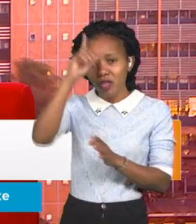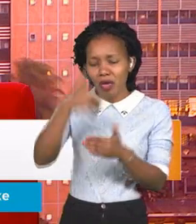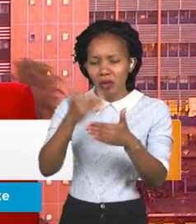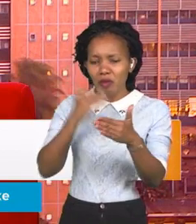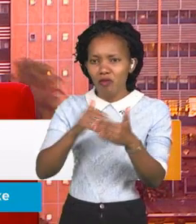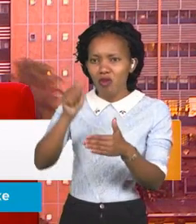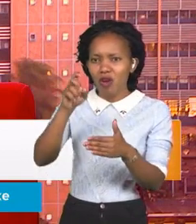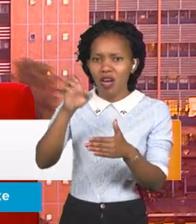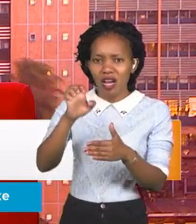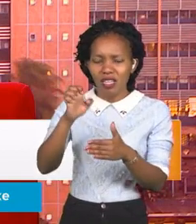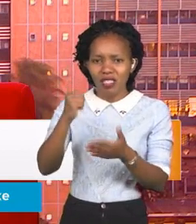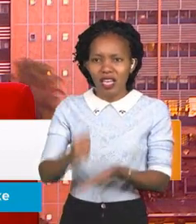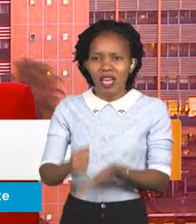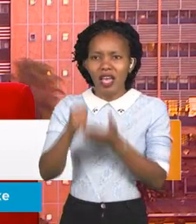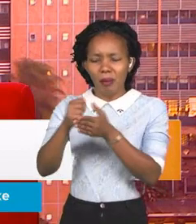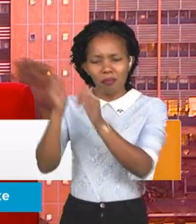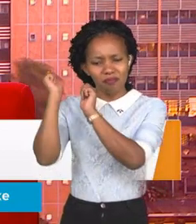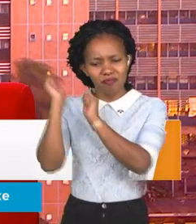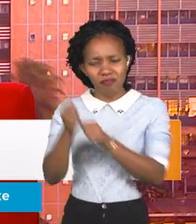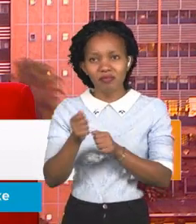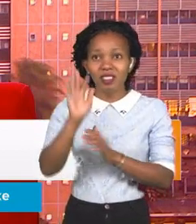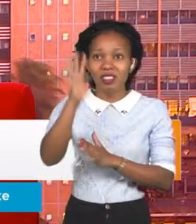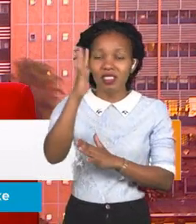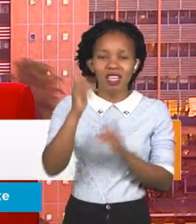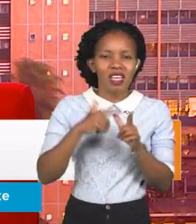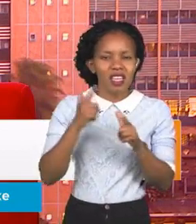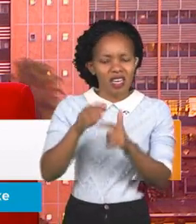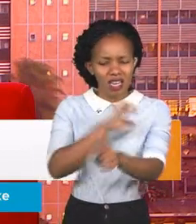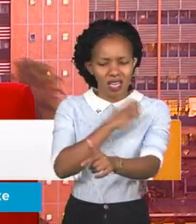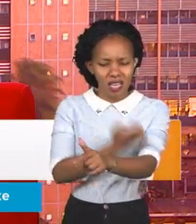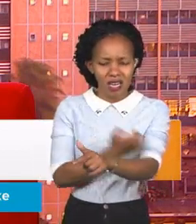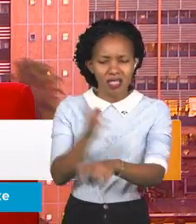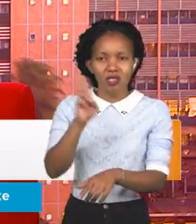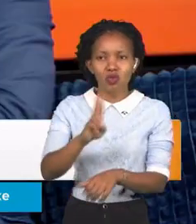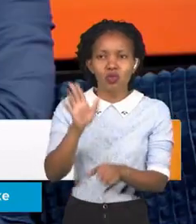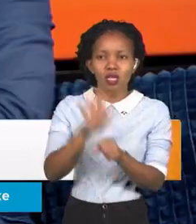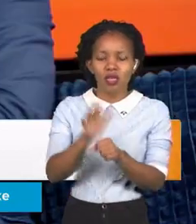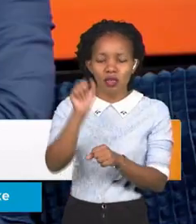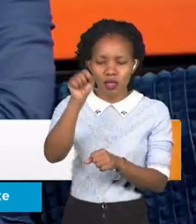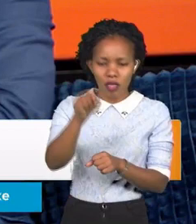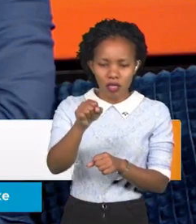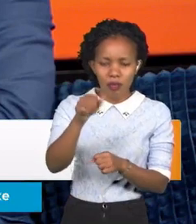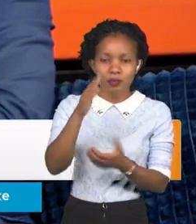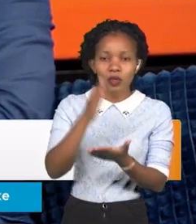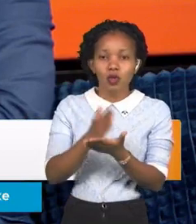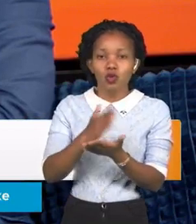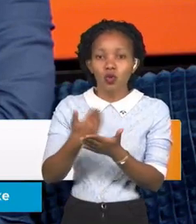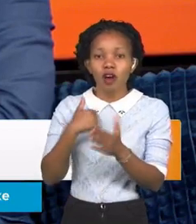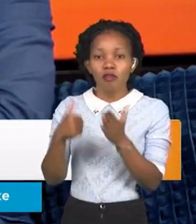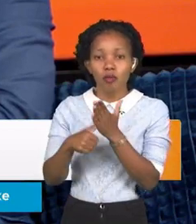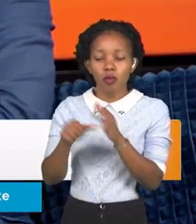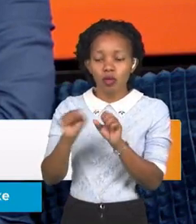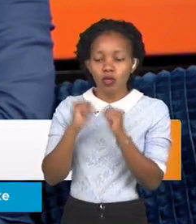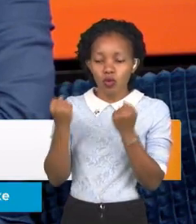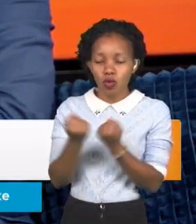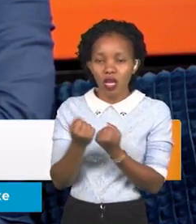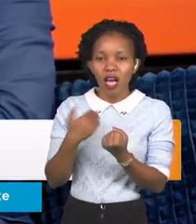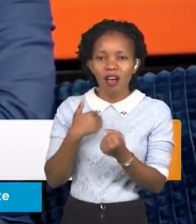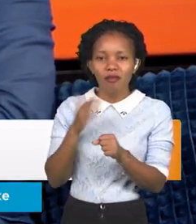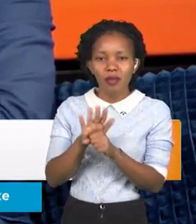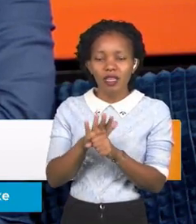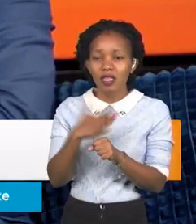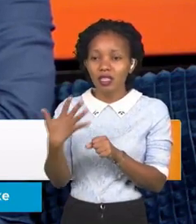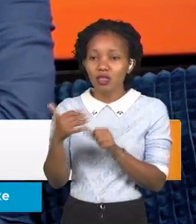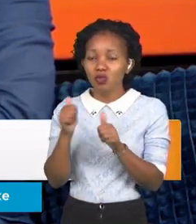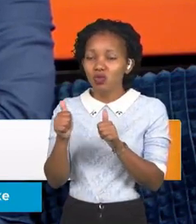axe helps you cut down that tree, it is a journey. That's so true. It's, yes, there is a gap in our society. There's so many things we can talk